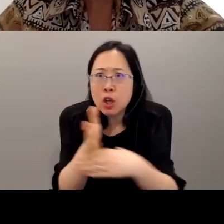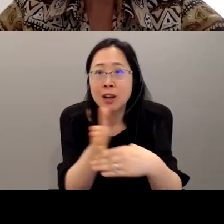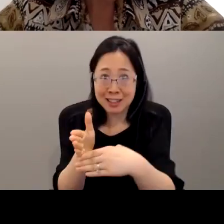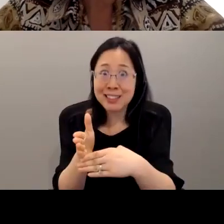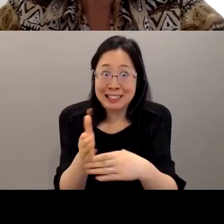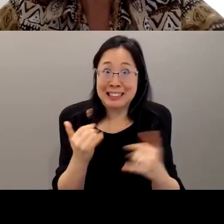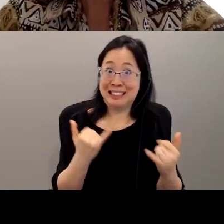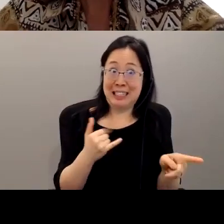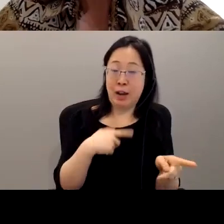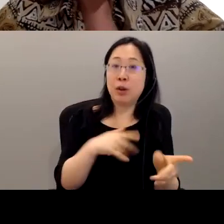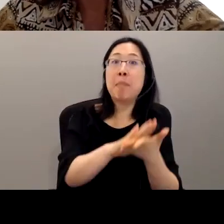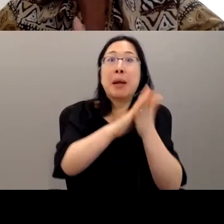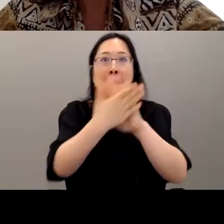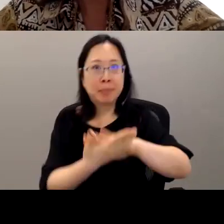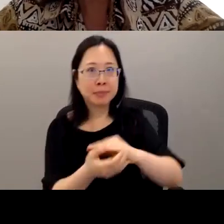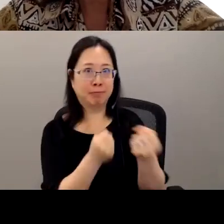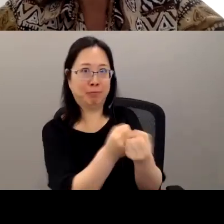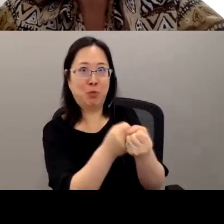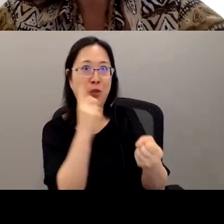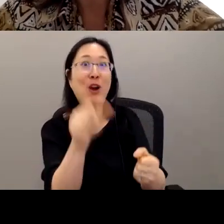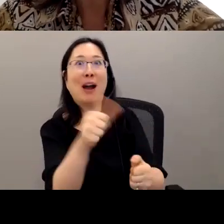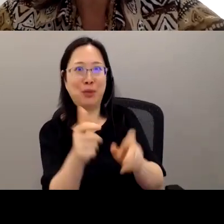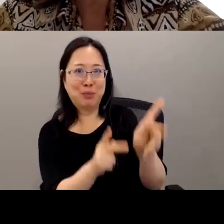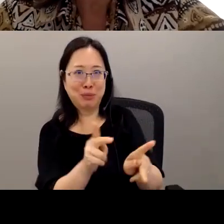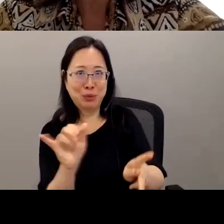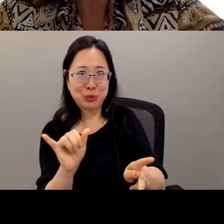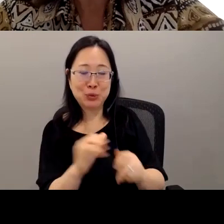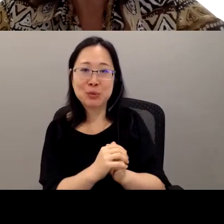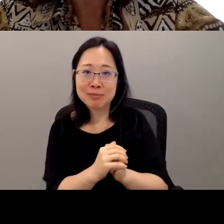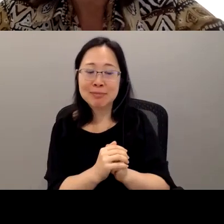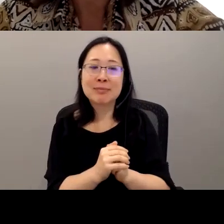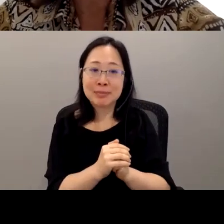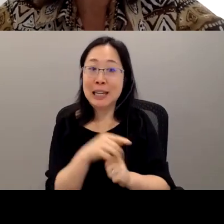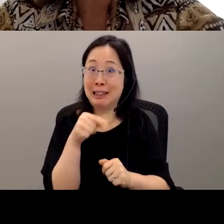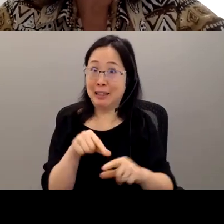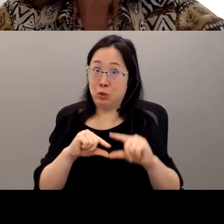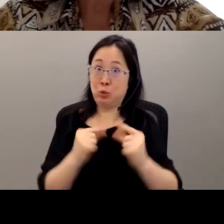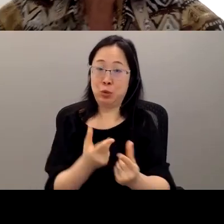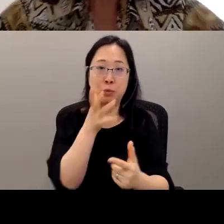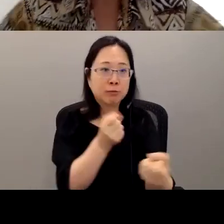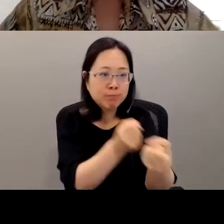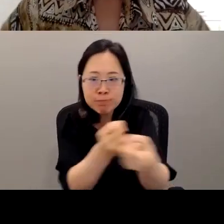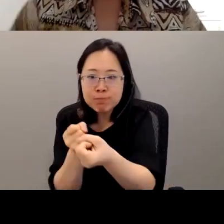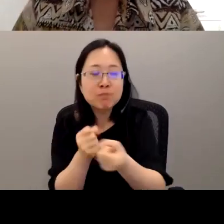start supporting others. And so in this group, they start supporting each other and encouraging each other.